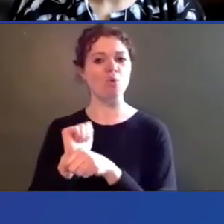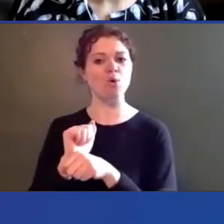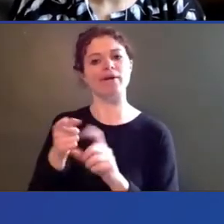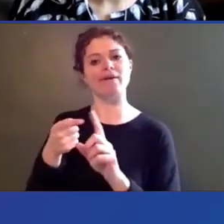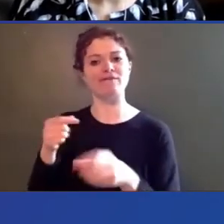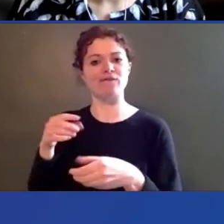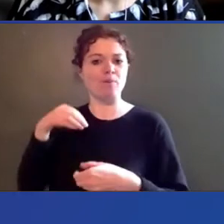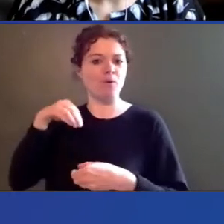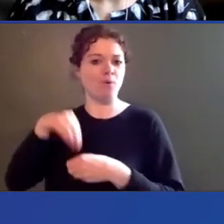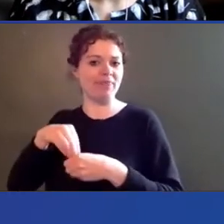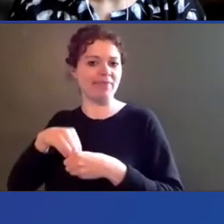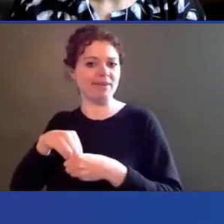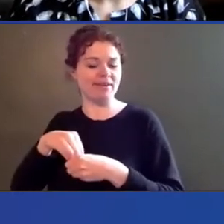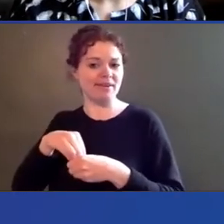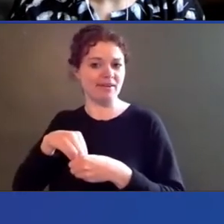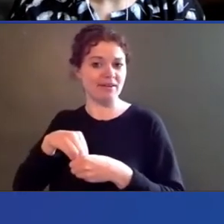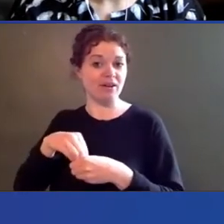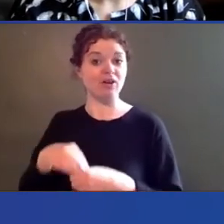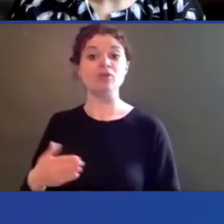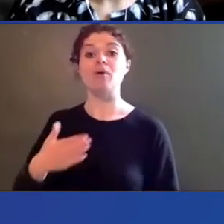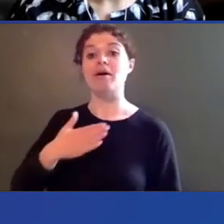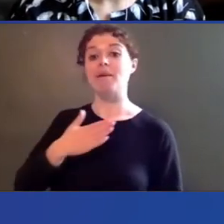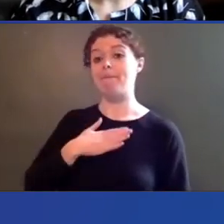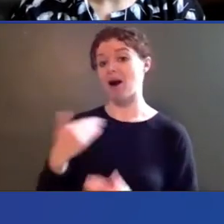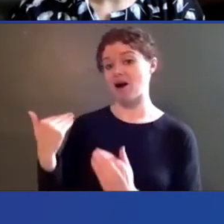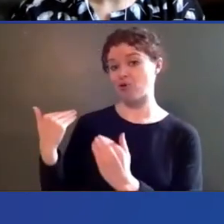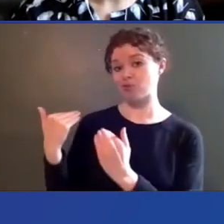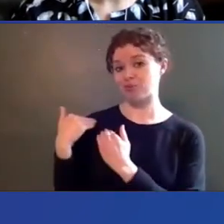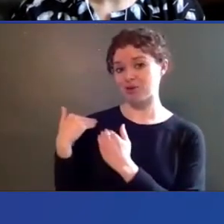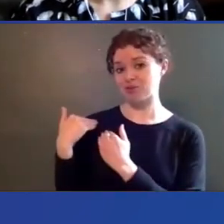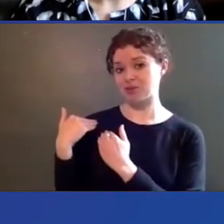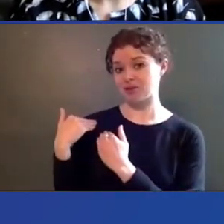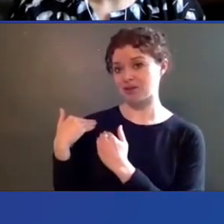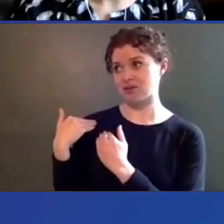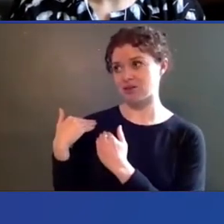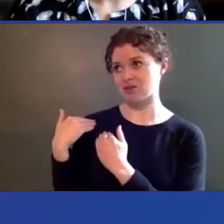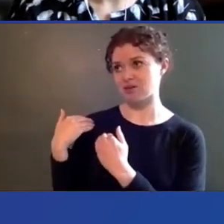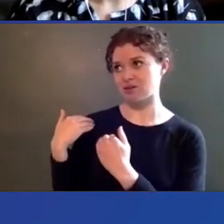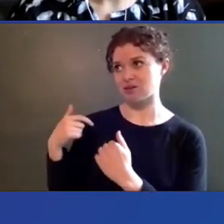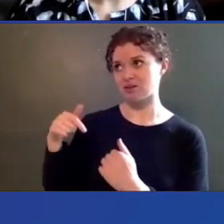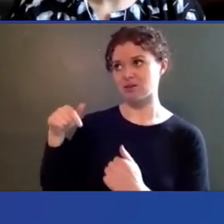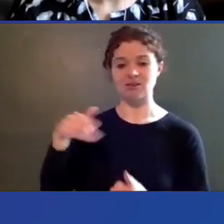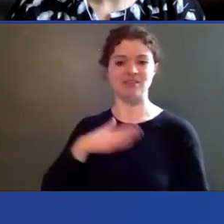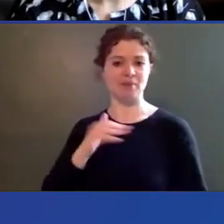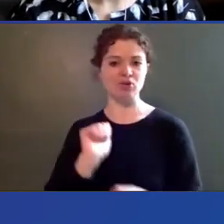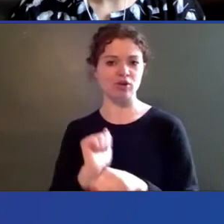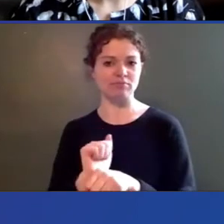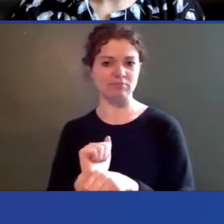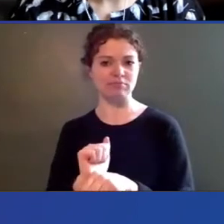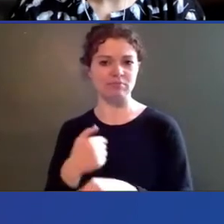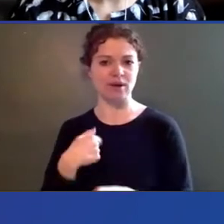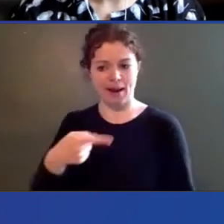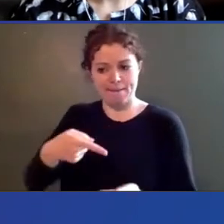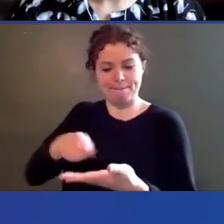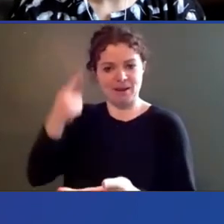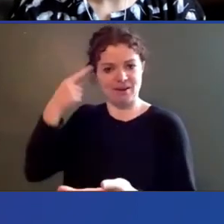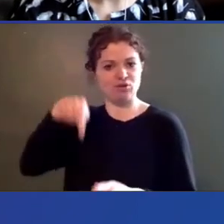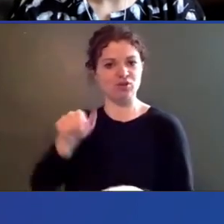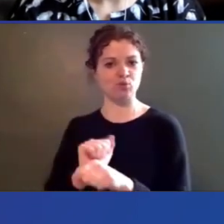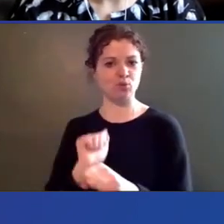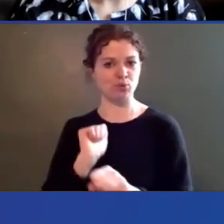my responsibility is that, okay, I'm being paid to do this, right? So I have a job,